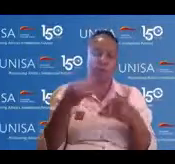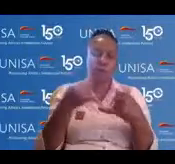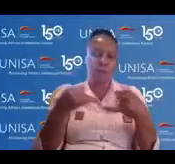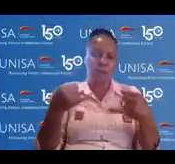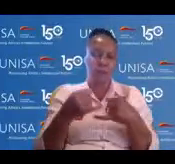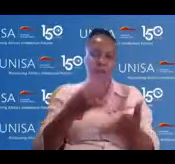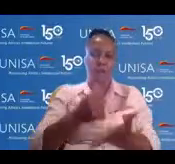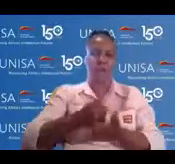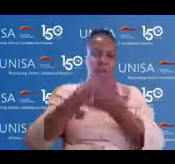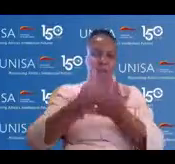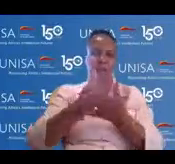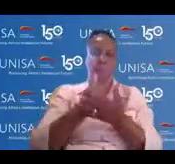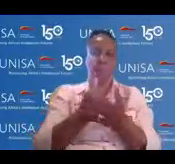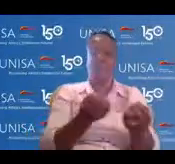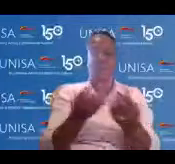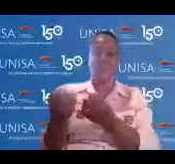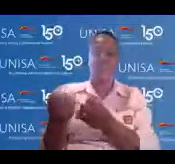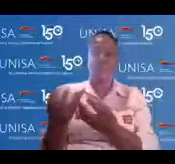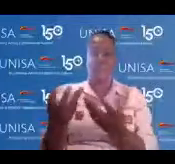her.